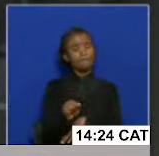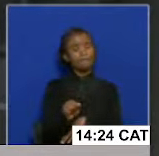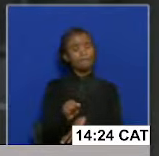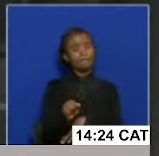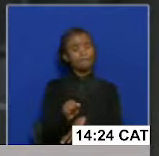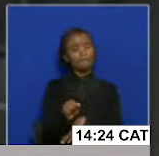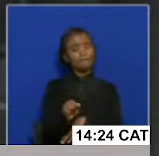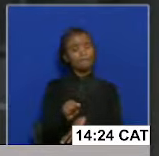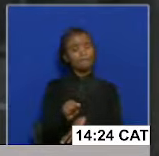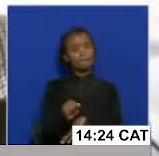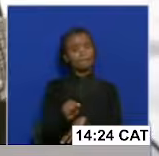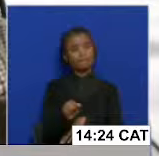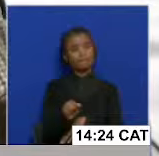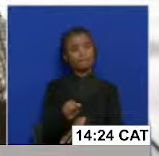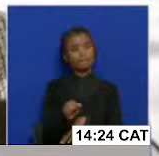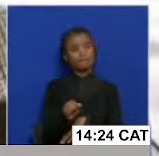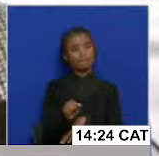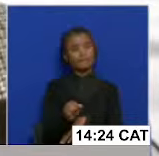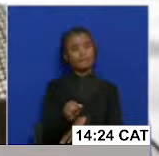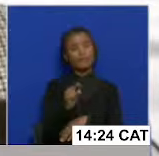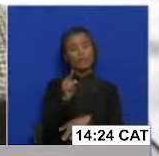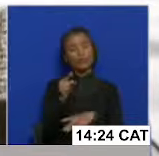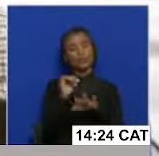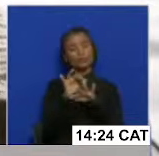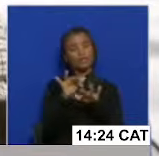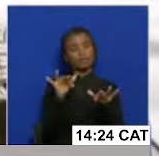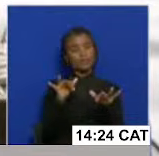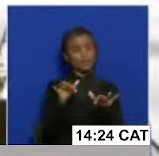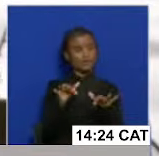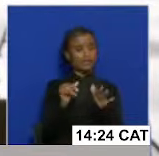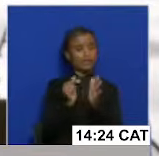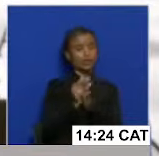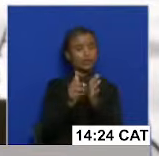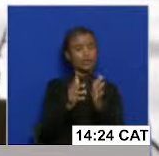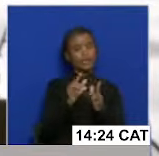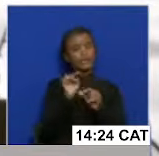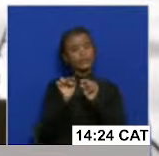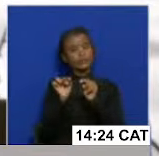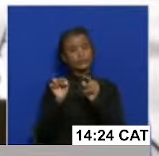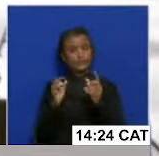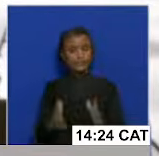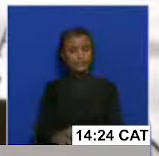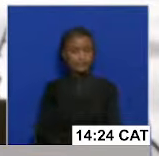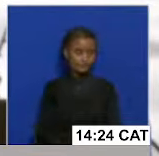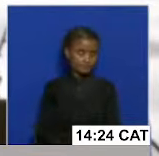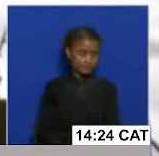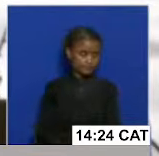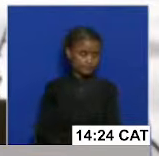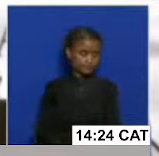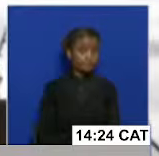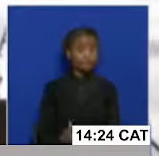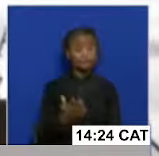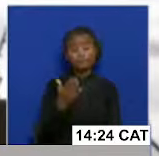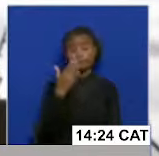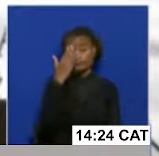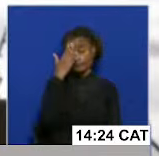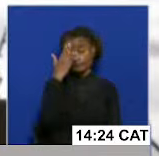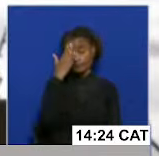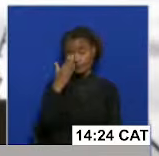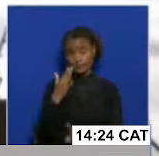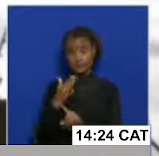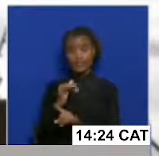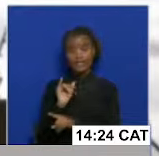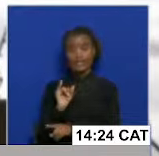Yes, Ms. Mutlasiri. In this case, you knew that the investigating officer was IPID. You knew it was